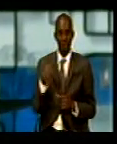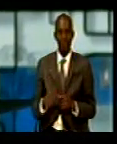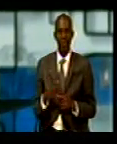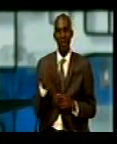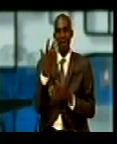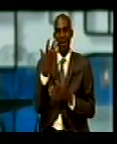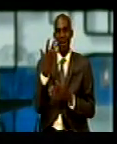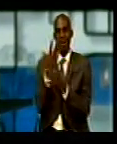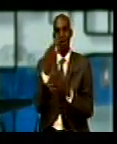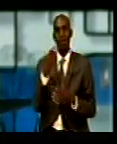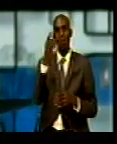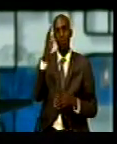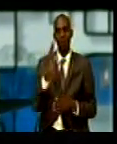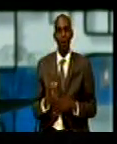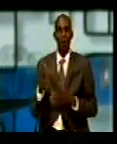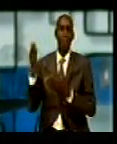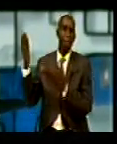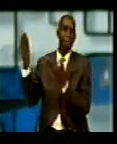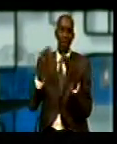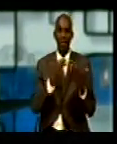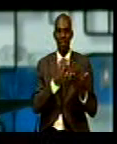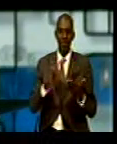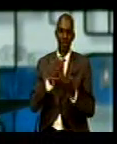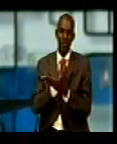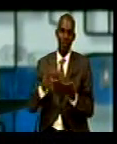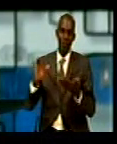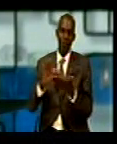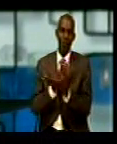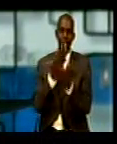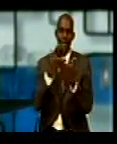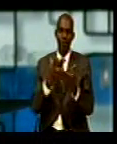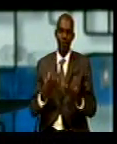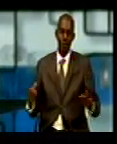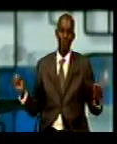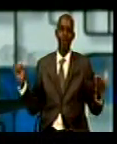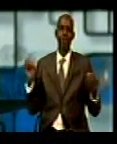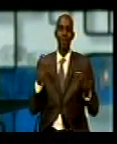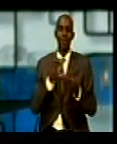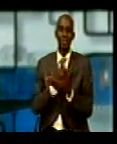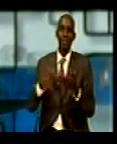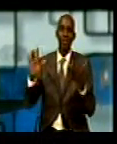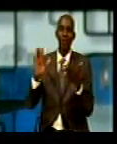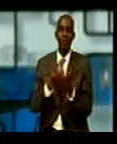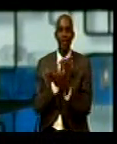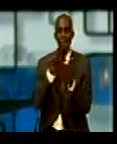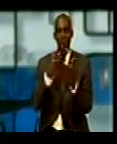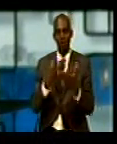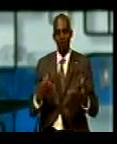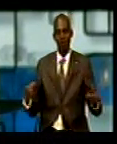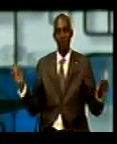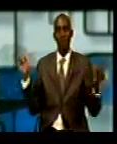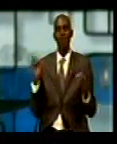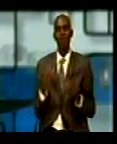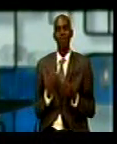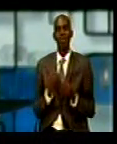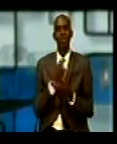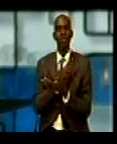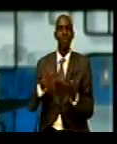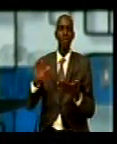what? Divine solution. Divine solution.